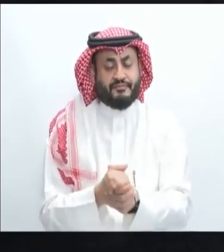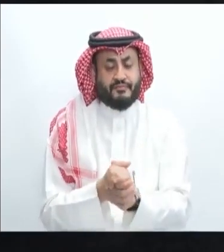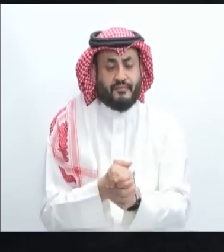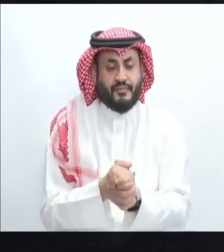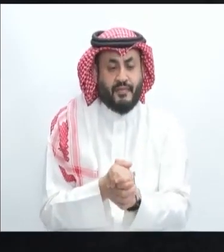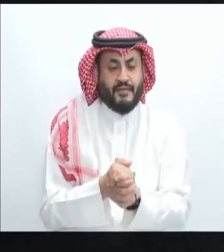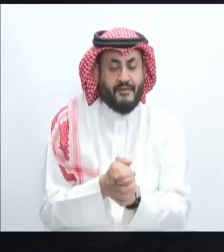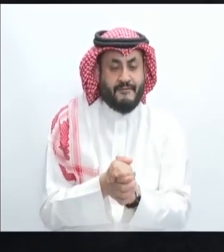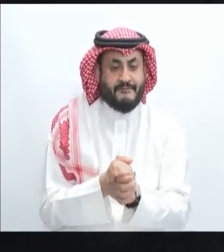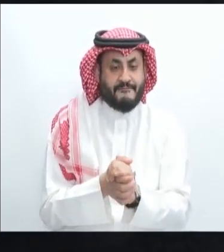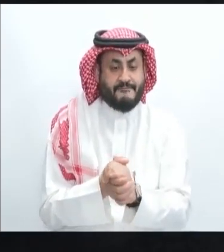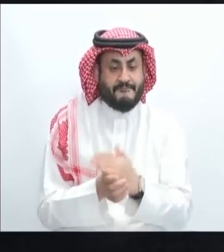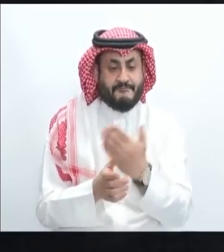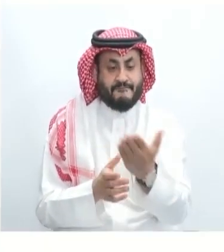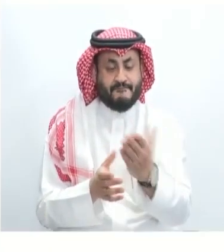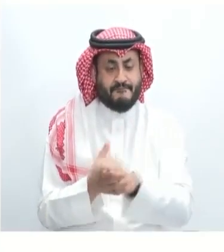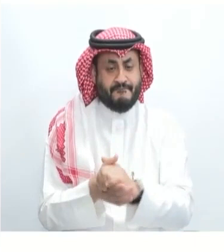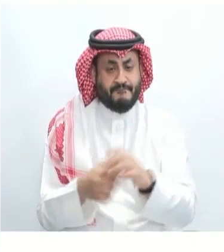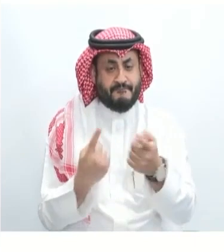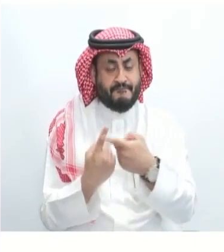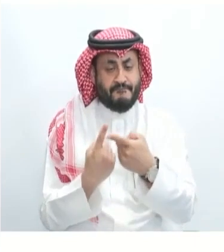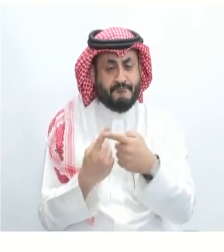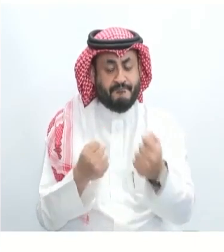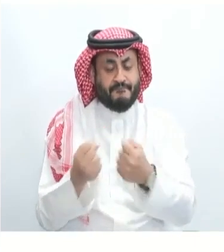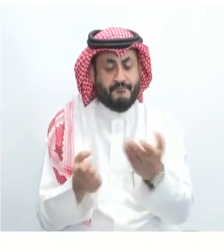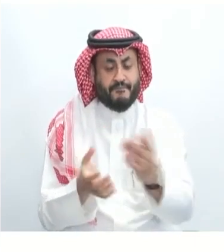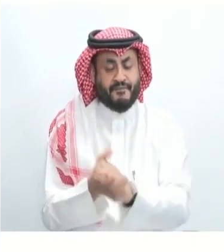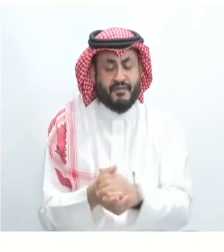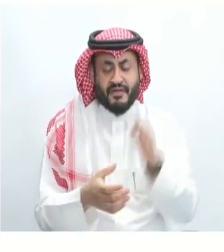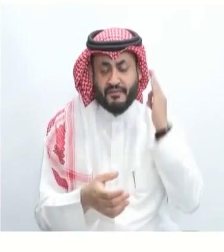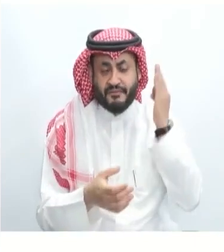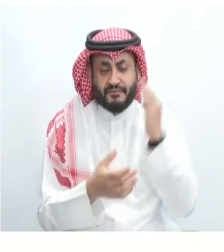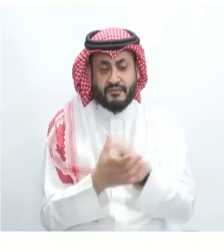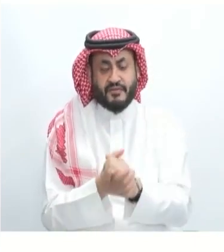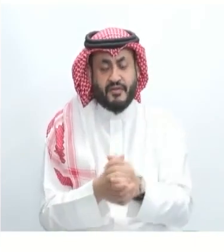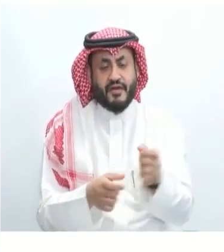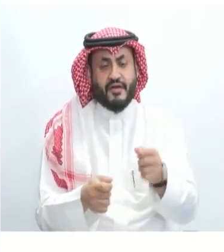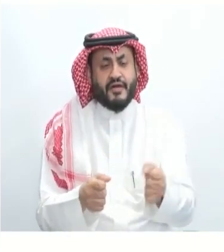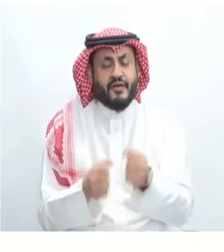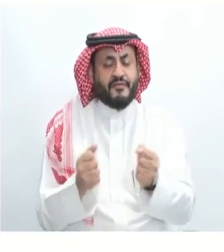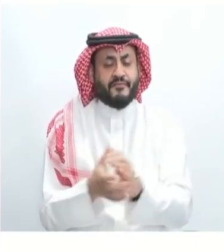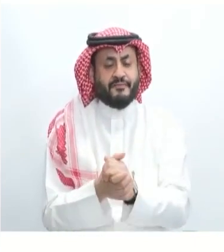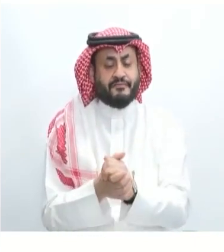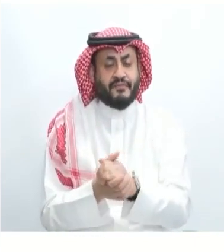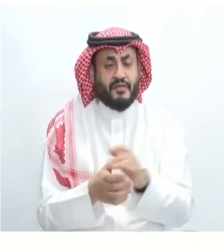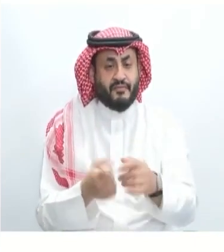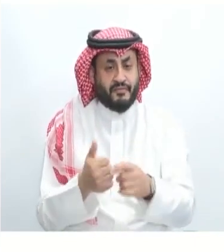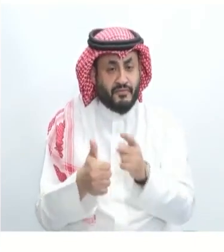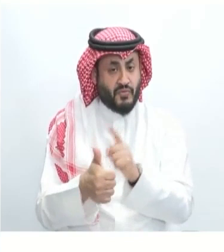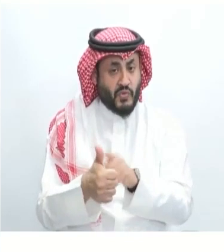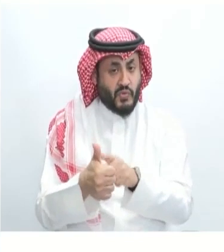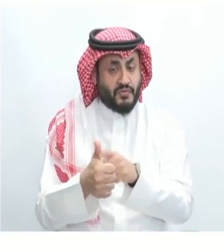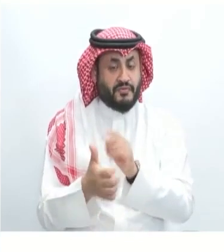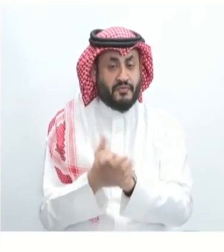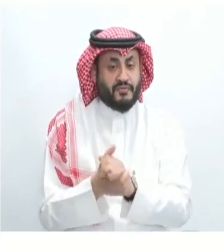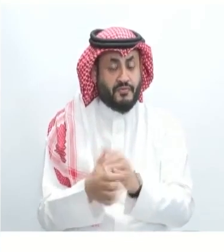life. So now with the first exercise, we're going to listen and practice about the good things that